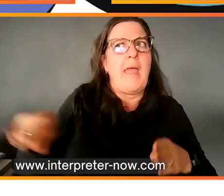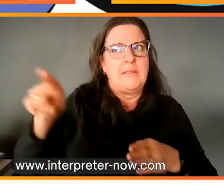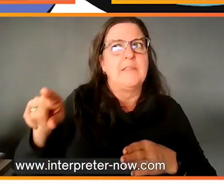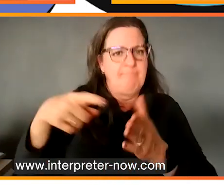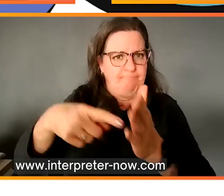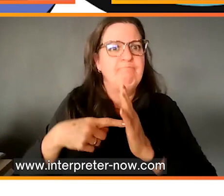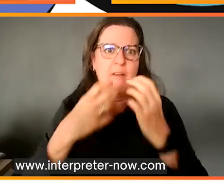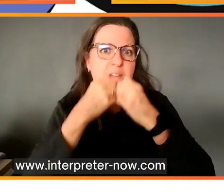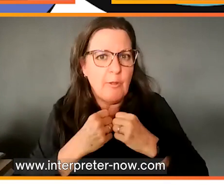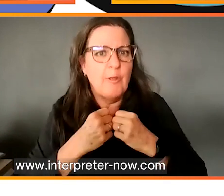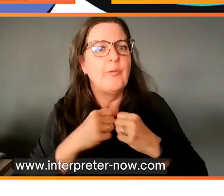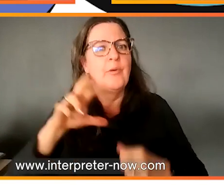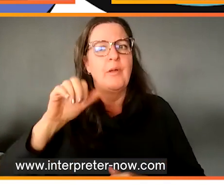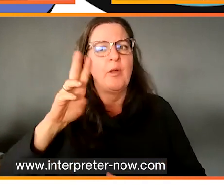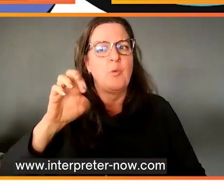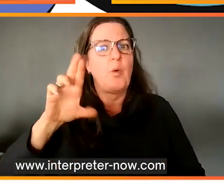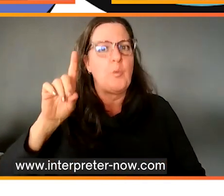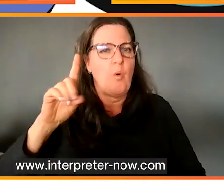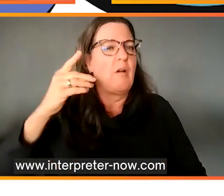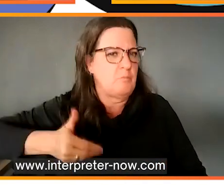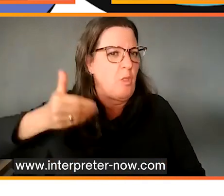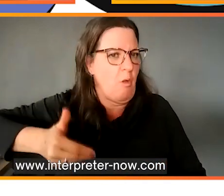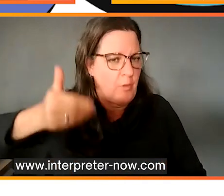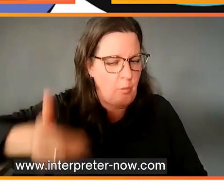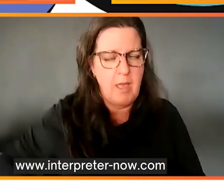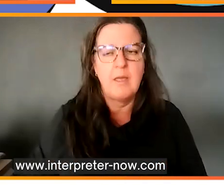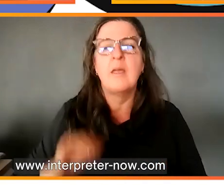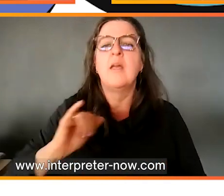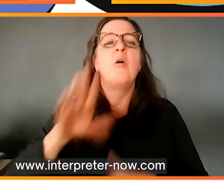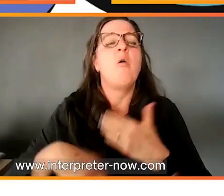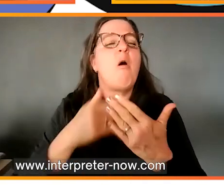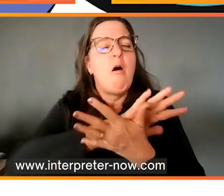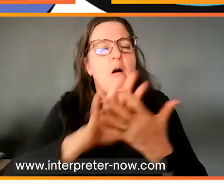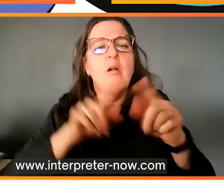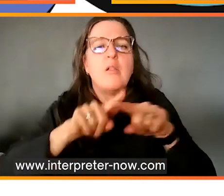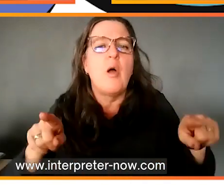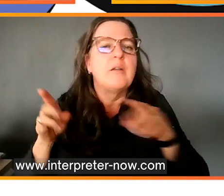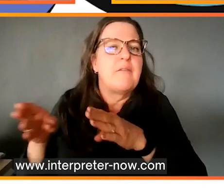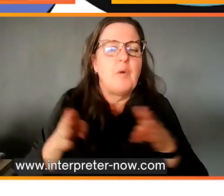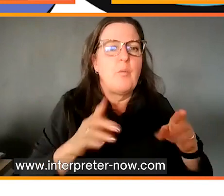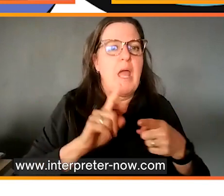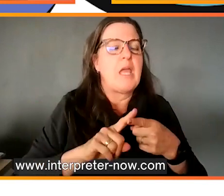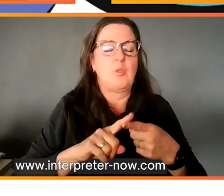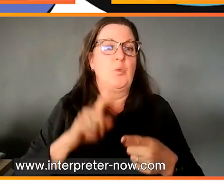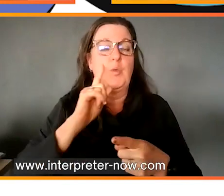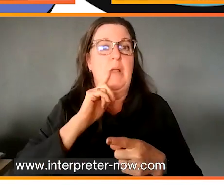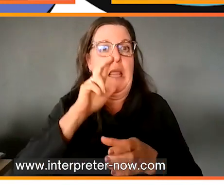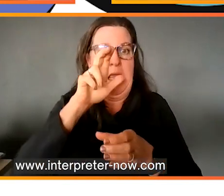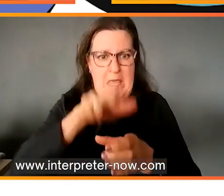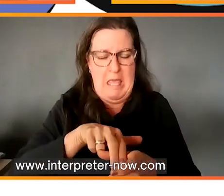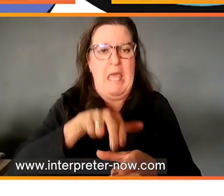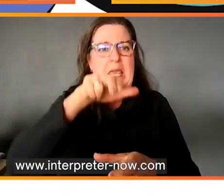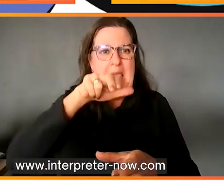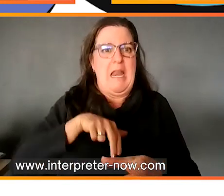a neighbor. And she happens to be an equine therapist. And she started talking about, it's something I didn't know